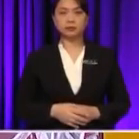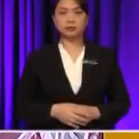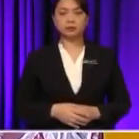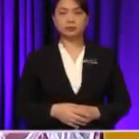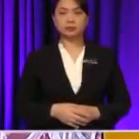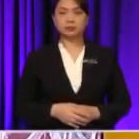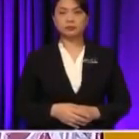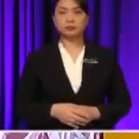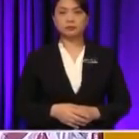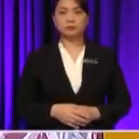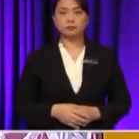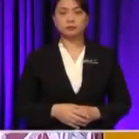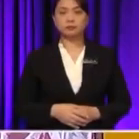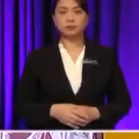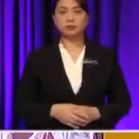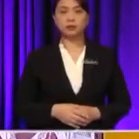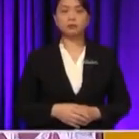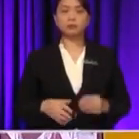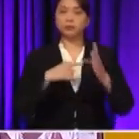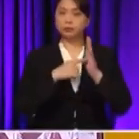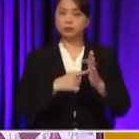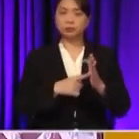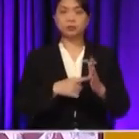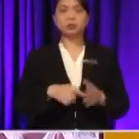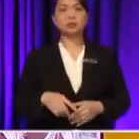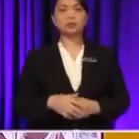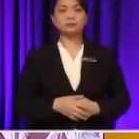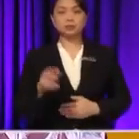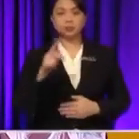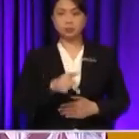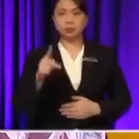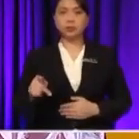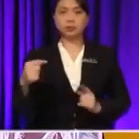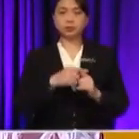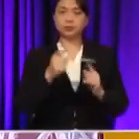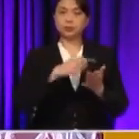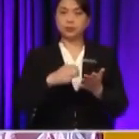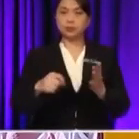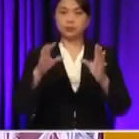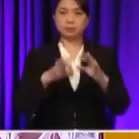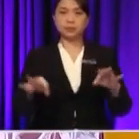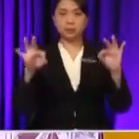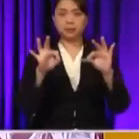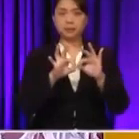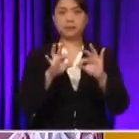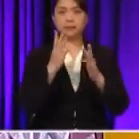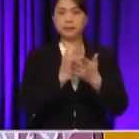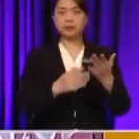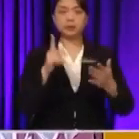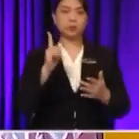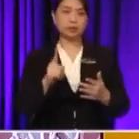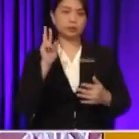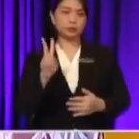students for different parts. So they are going to do the main part 1, main part 2, main part 3, and then the conclusion. Okay, so